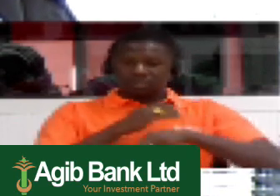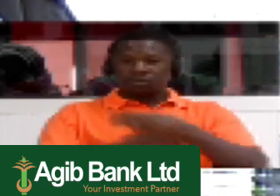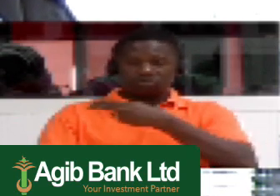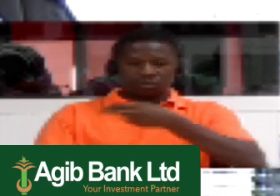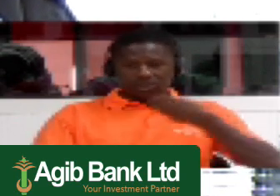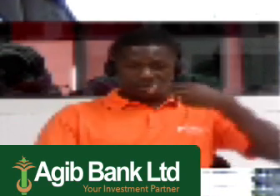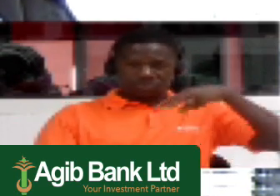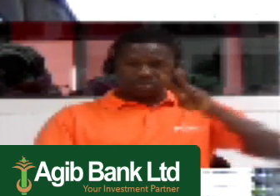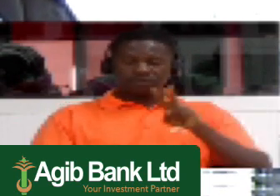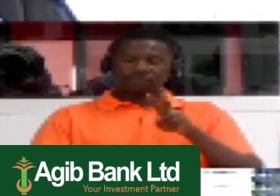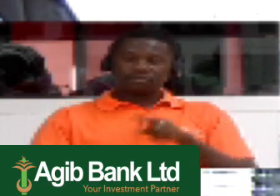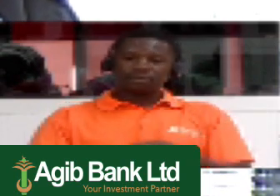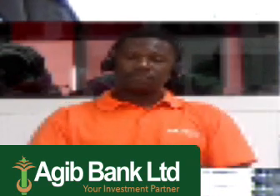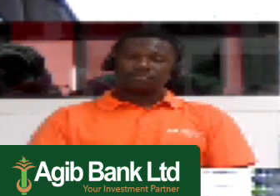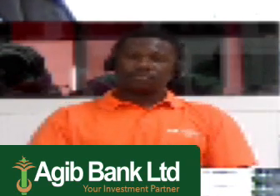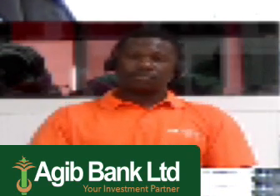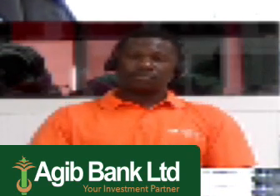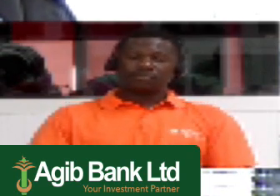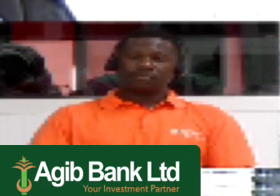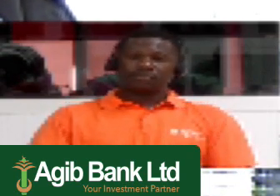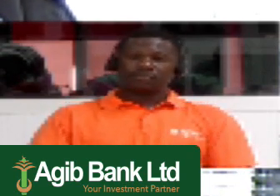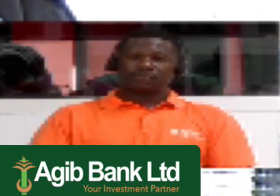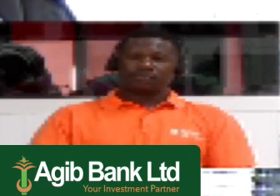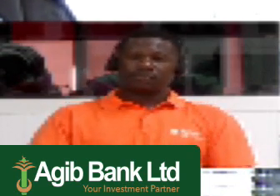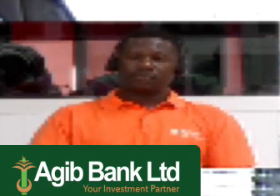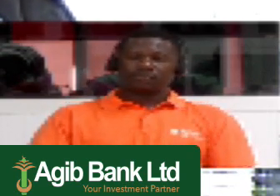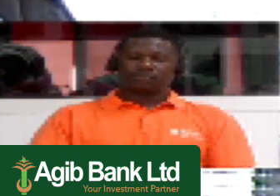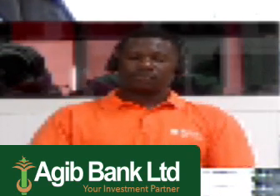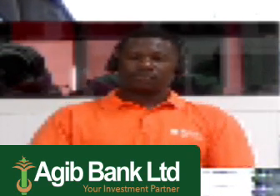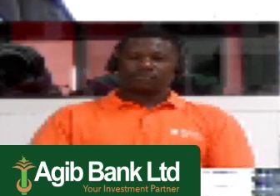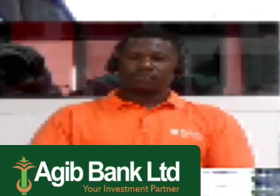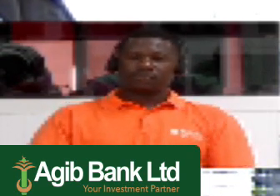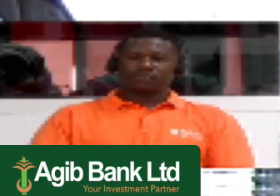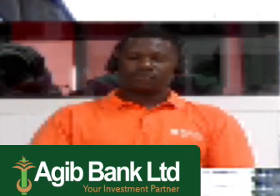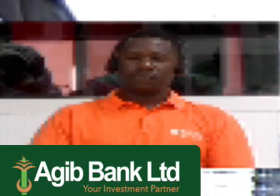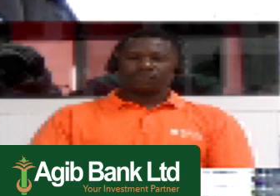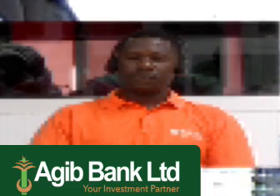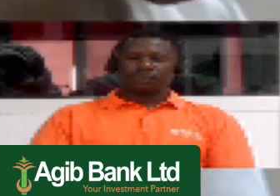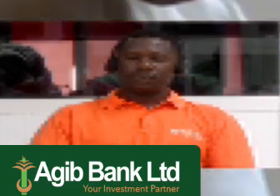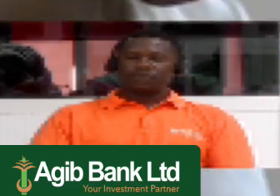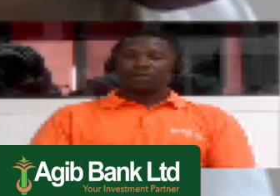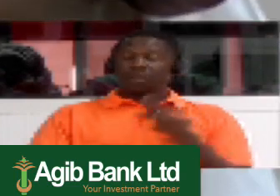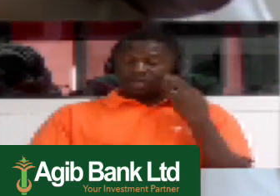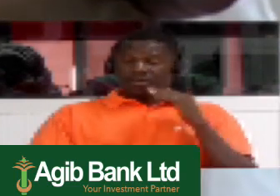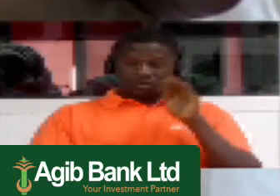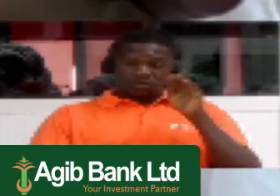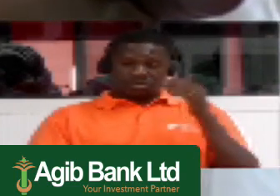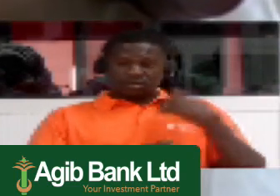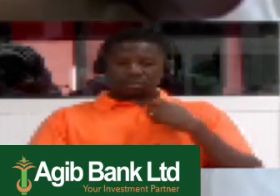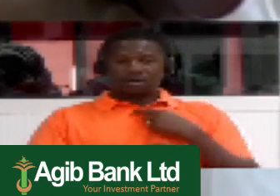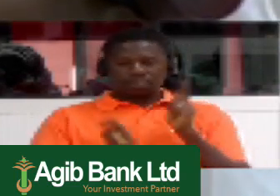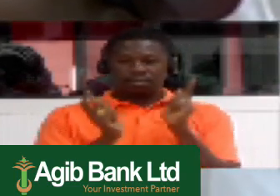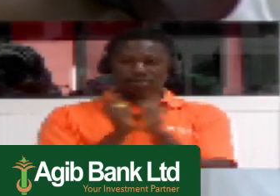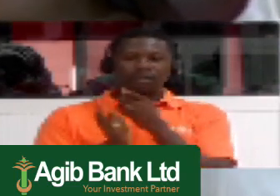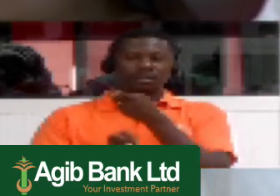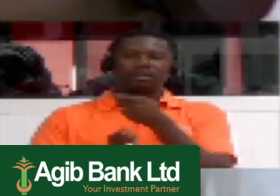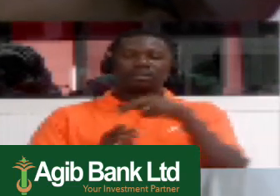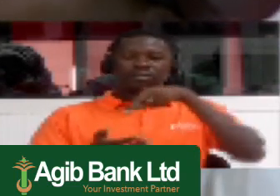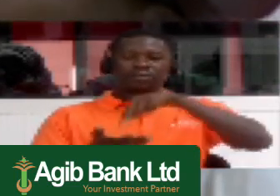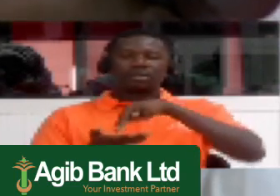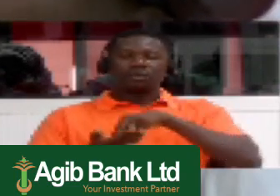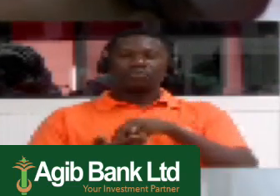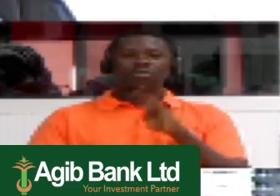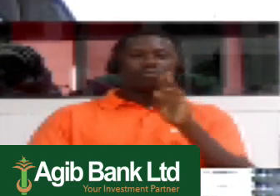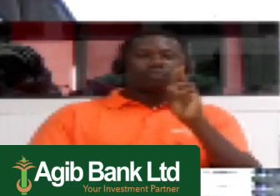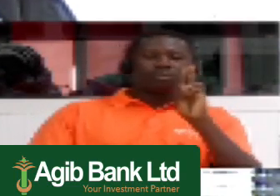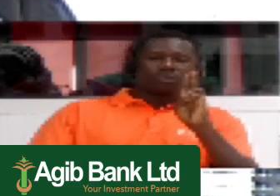In 2012. Natan kumani ngatara loring anim buso belori. He called me, so I went and found him standing